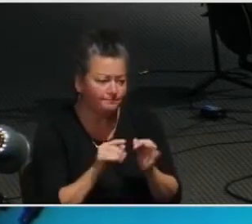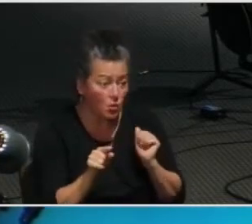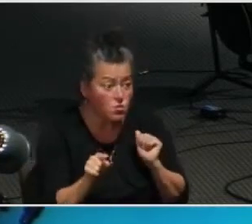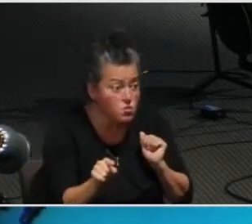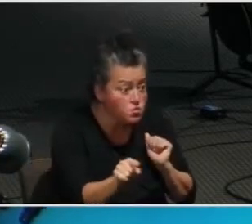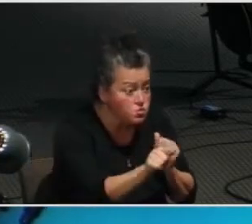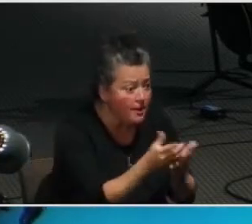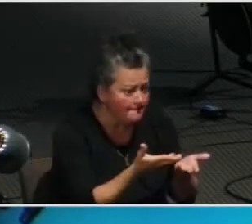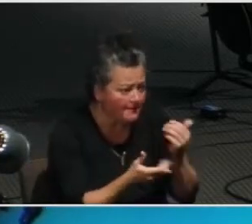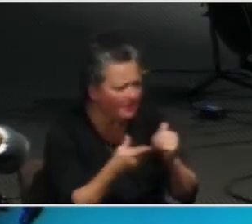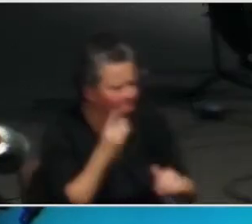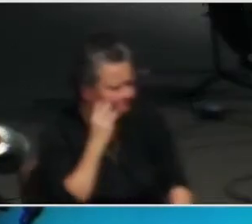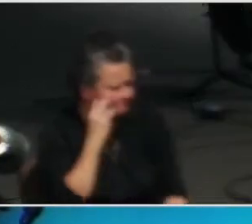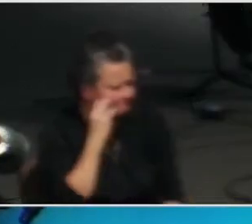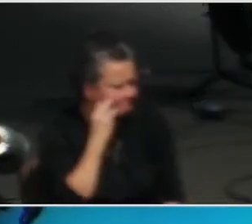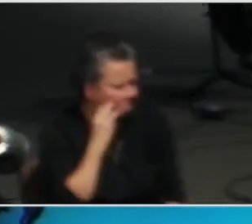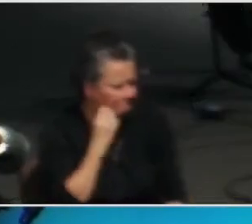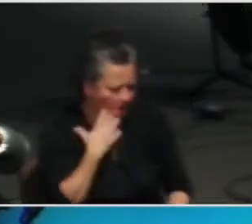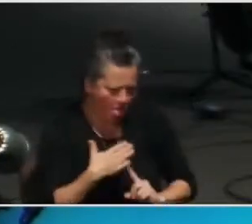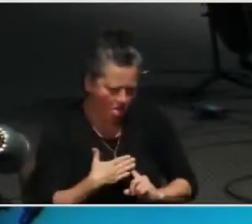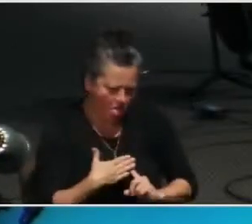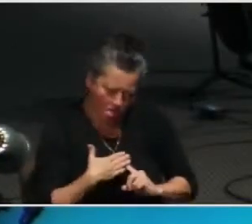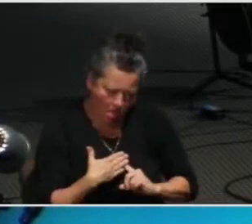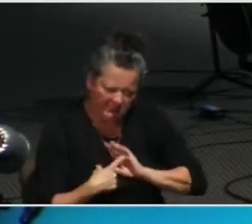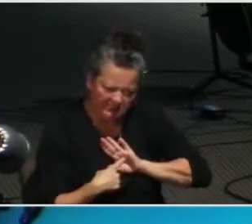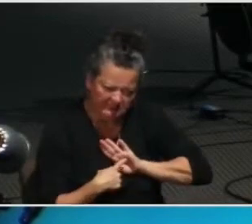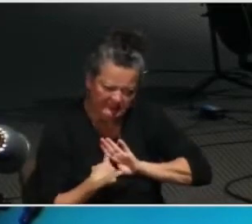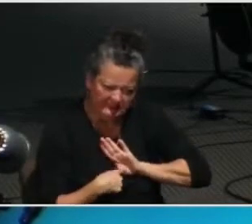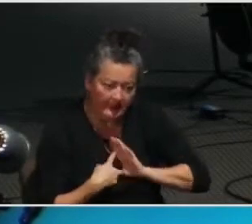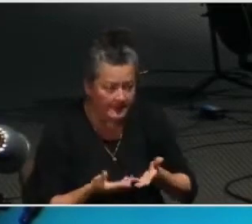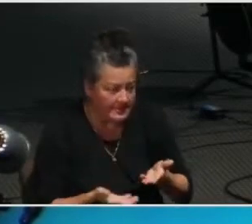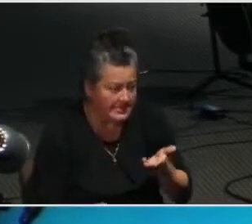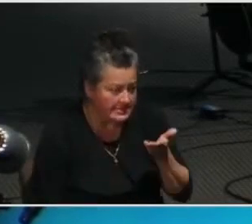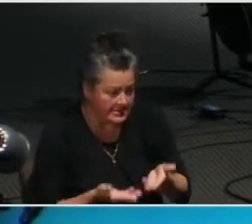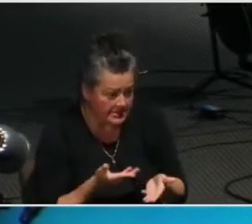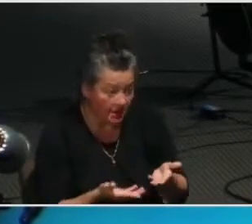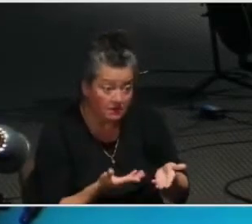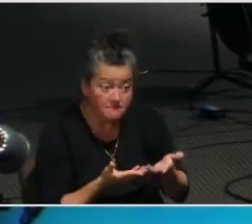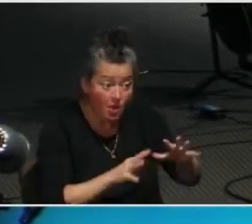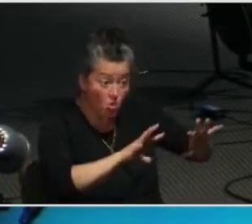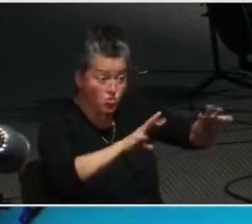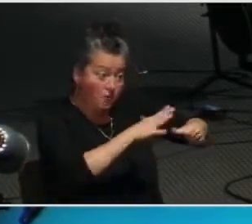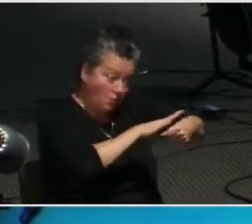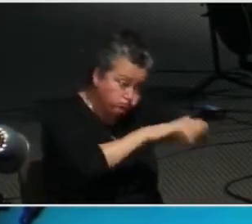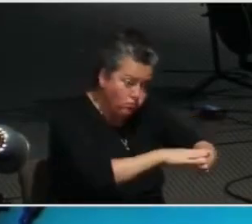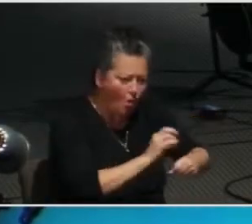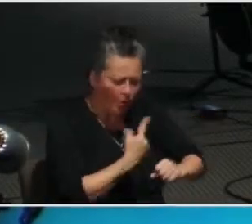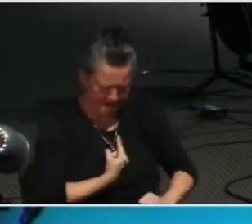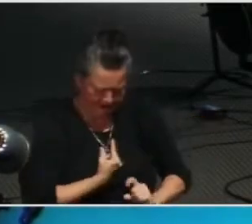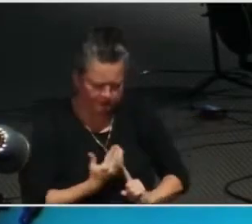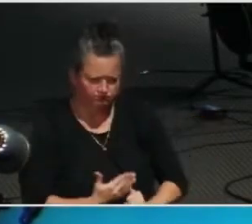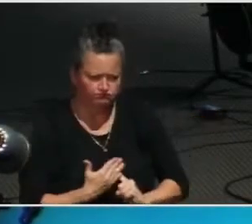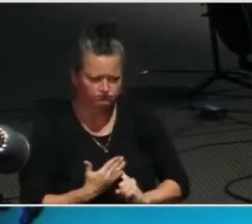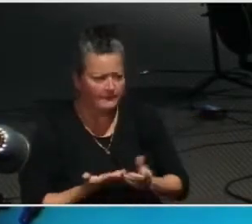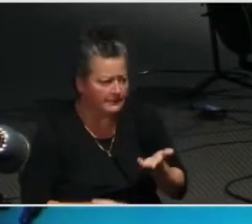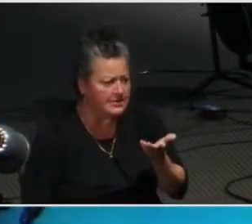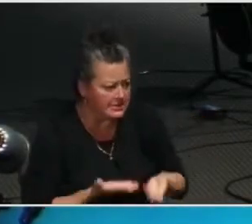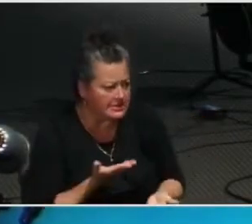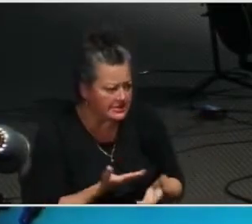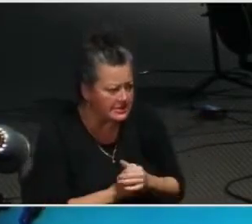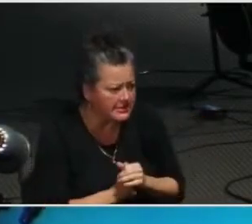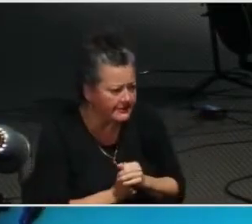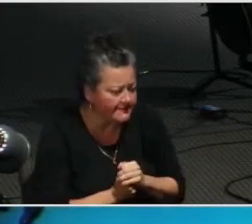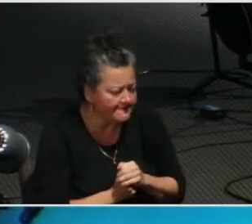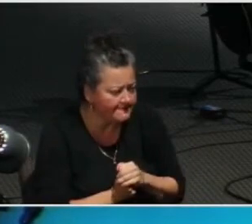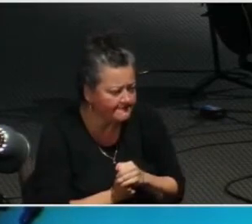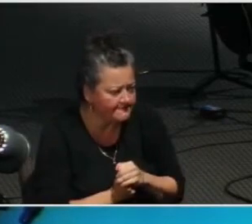long time, by someone or something or some situation. And I'm going to pray that God will